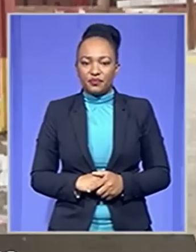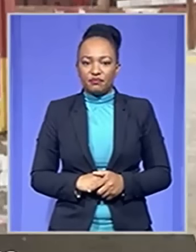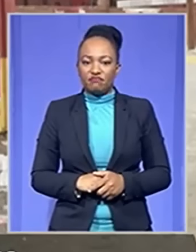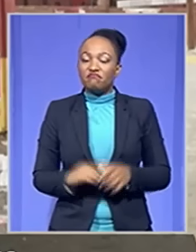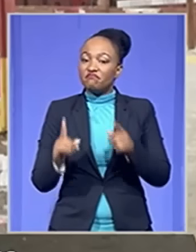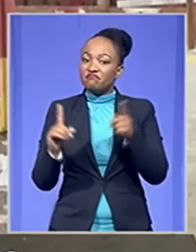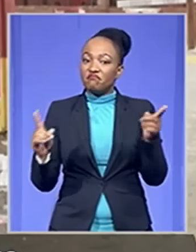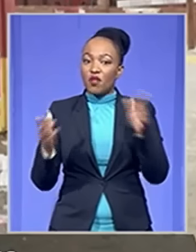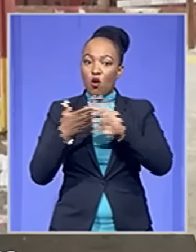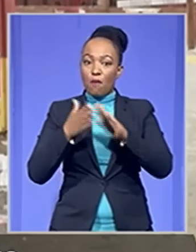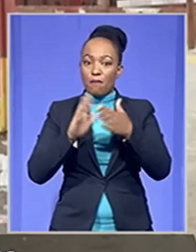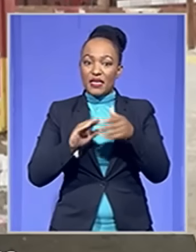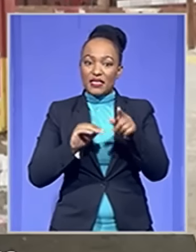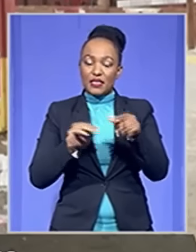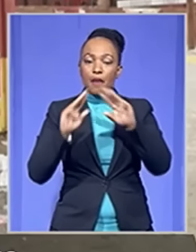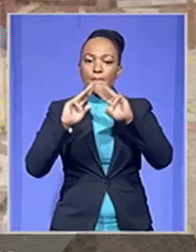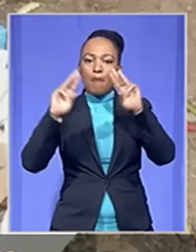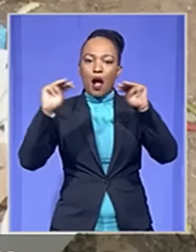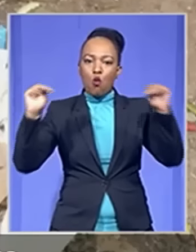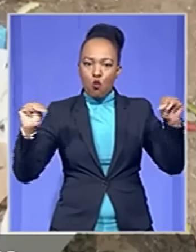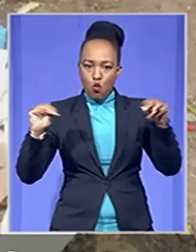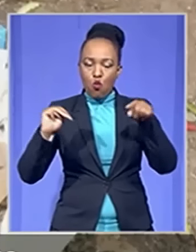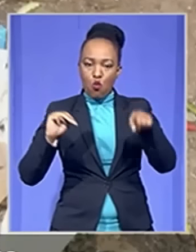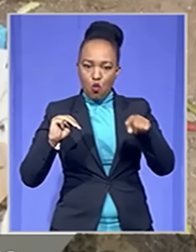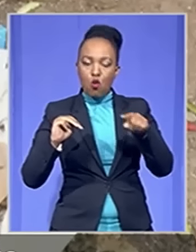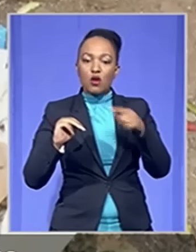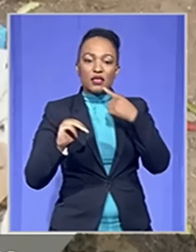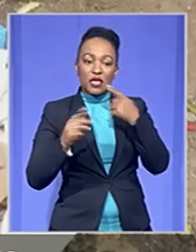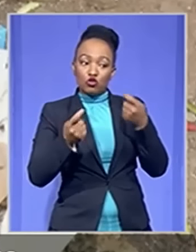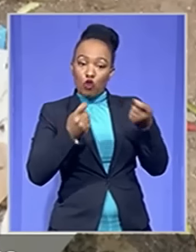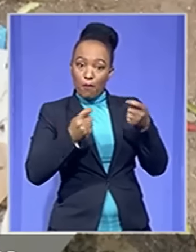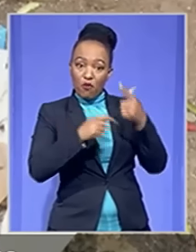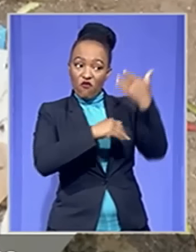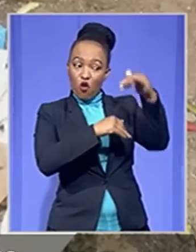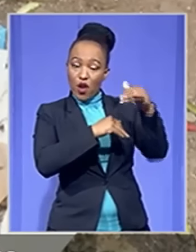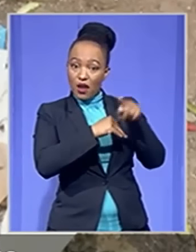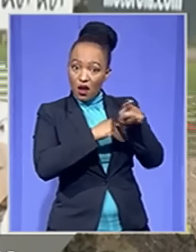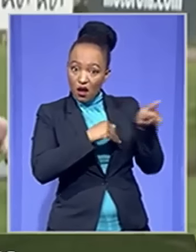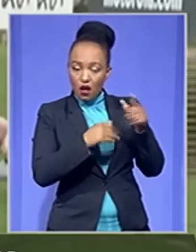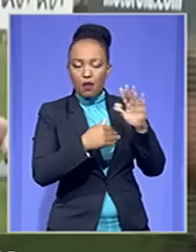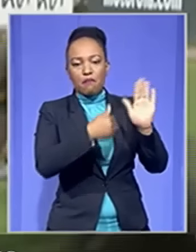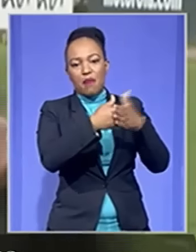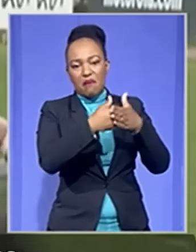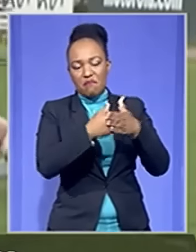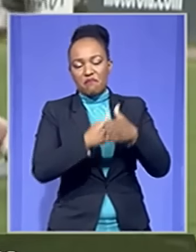Baagi ba ba shagetseng kwa Mangaung ba batla gore mabentlele a baditšhaba a tswalelwe.